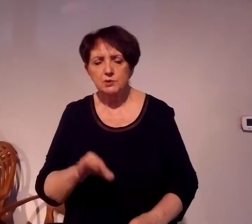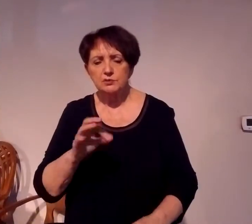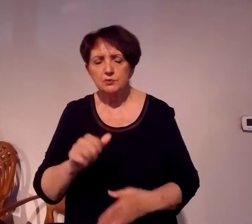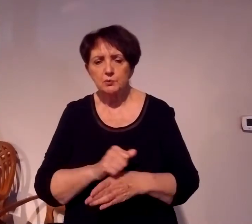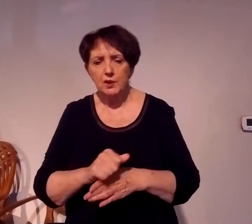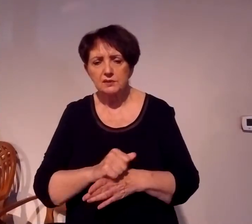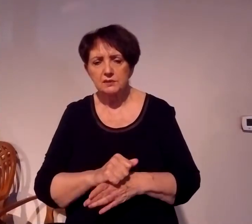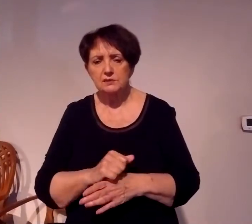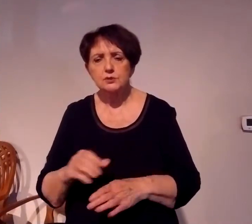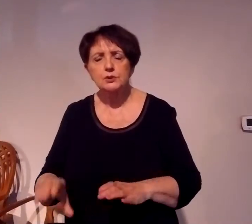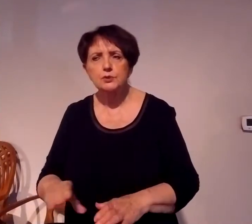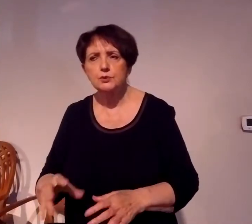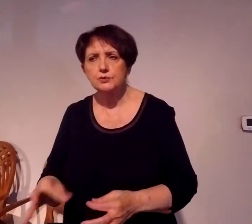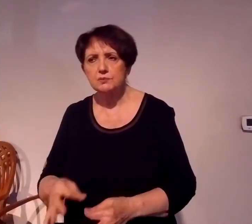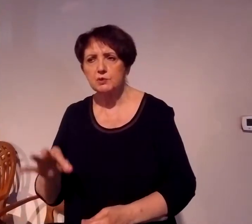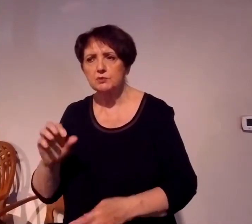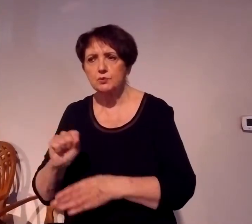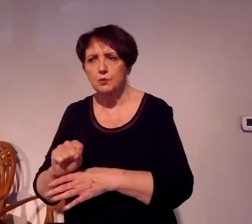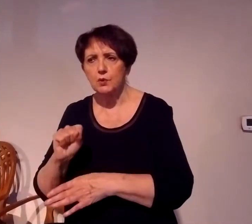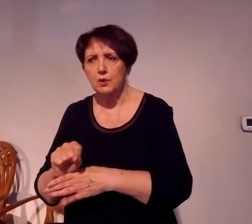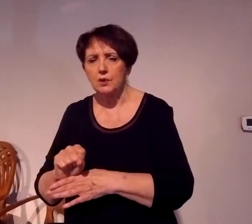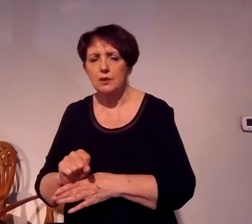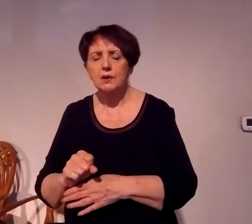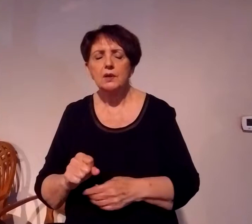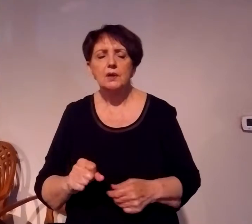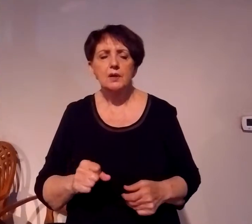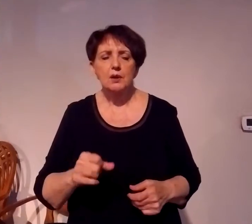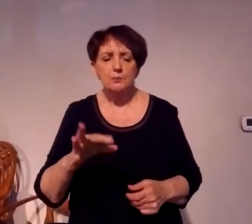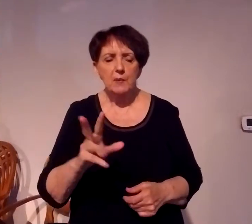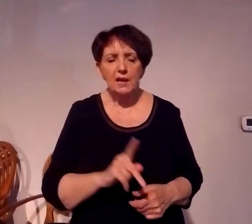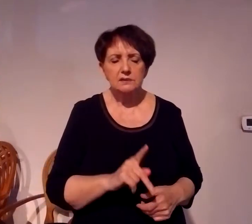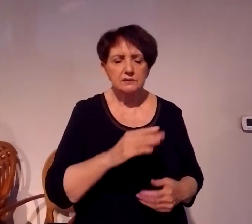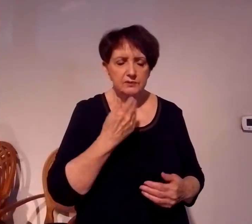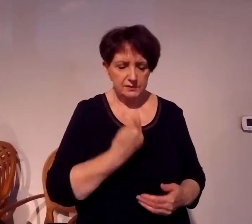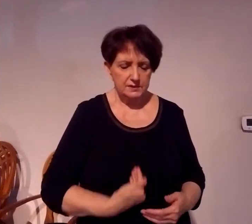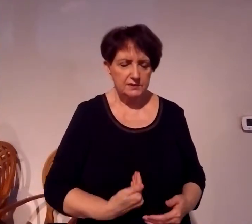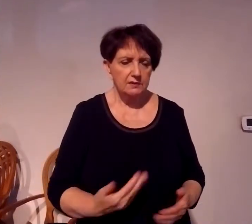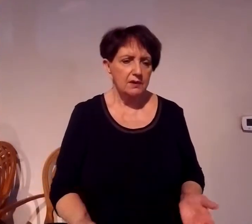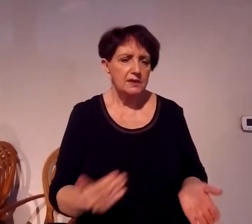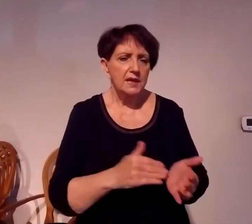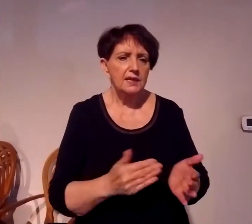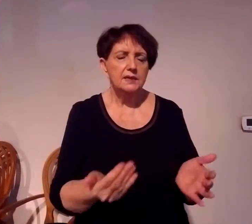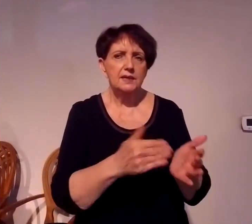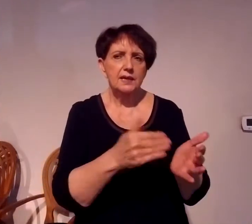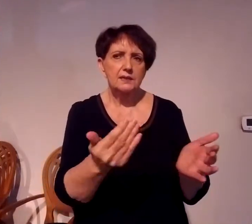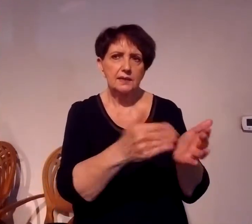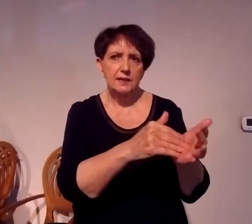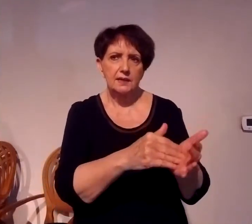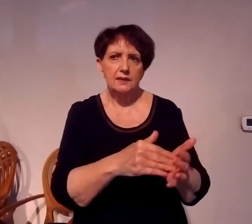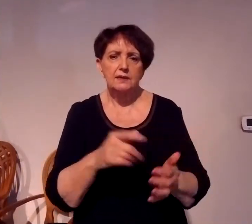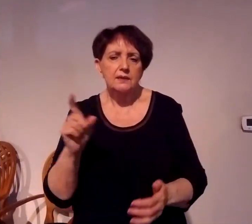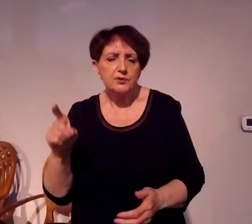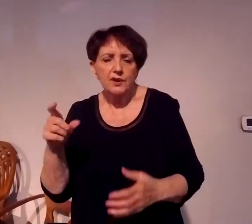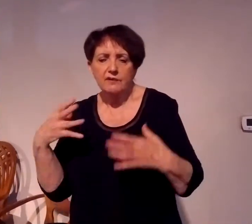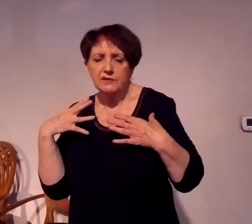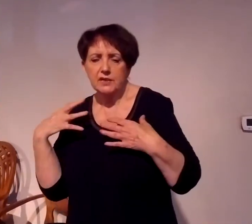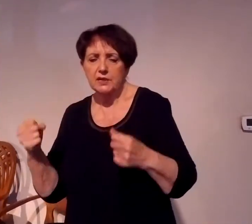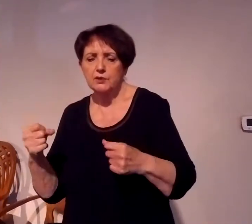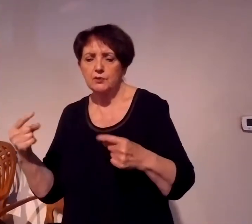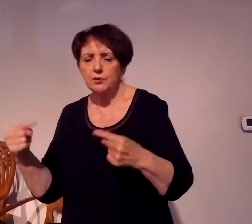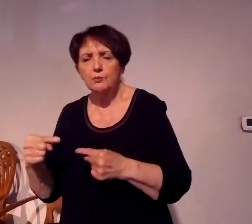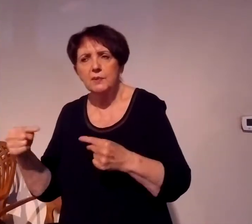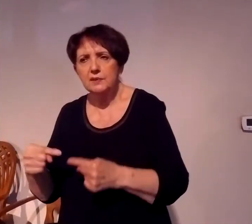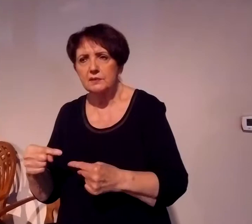work, return to our center over and over and over again. And we have to heal our own woundedness, our